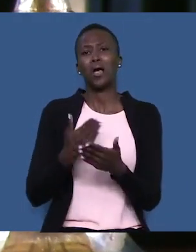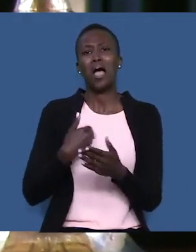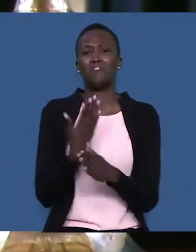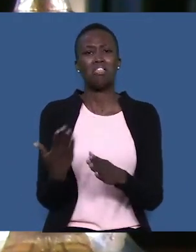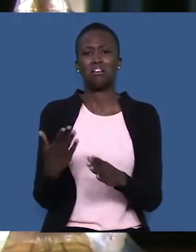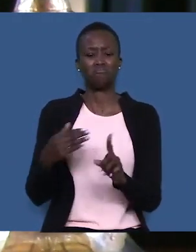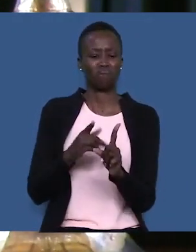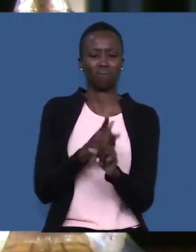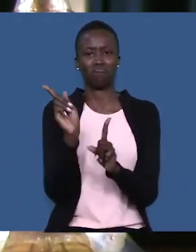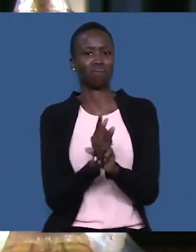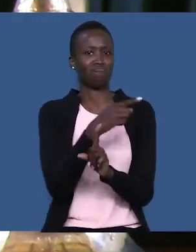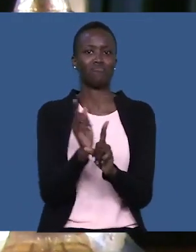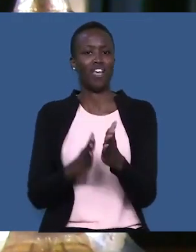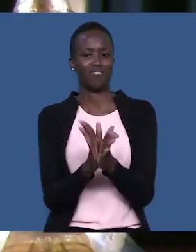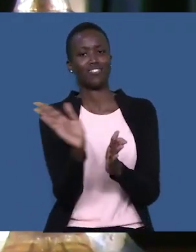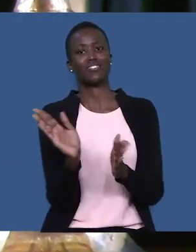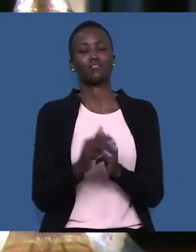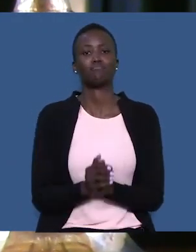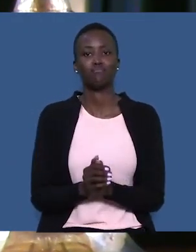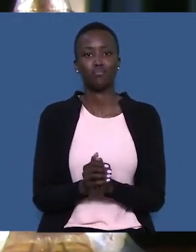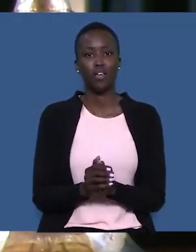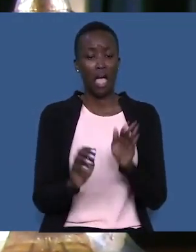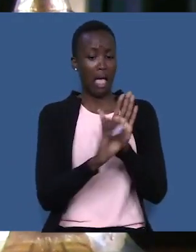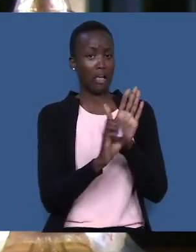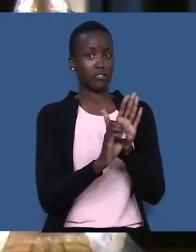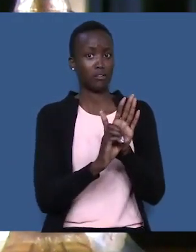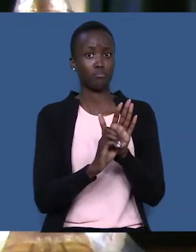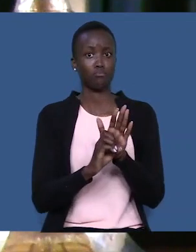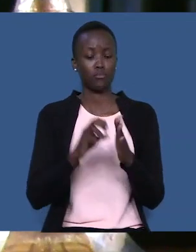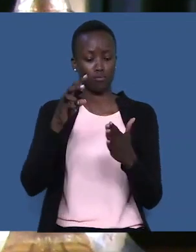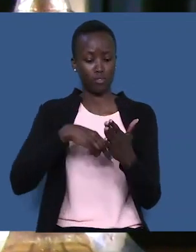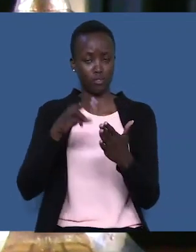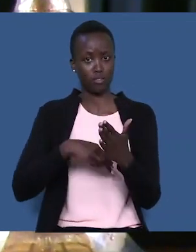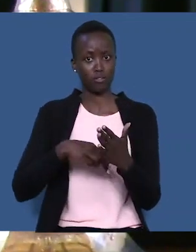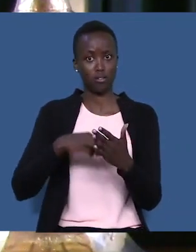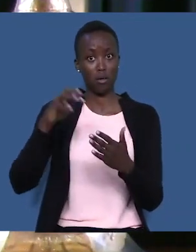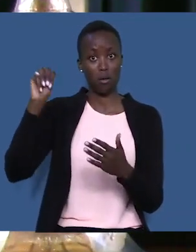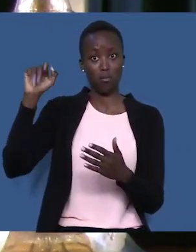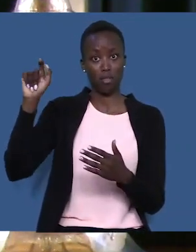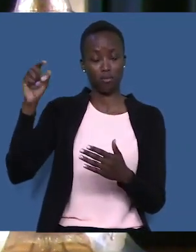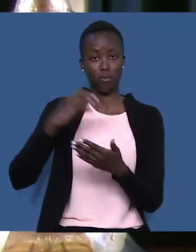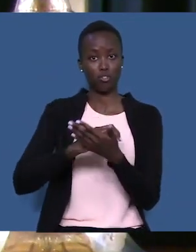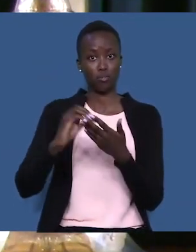life. And we want to look at one personality here in the book of Matthew 14, and I'm going to read from verse 30.